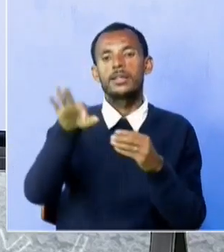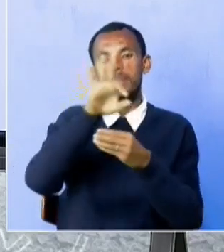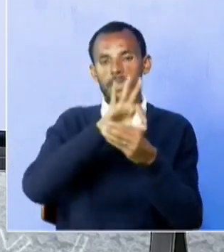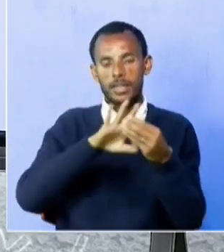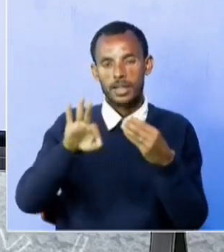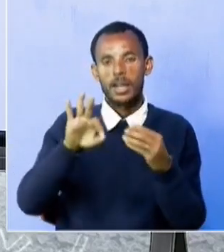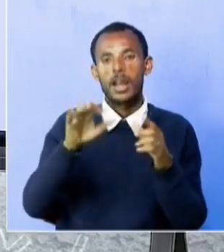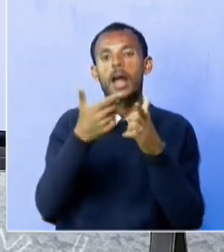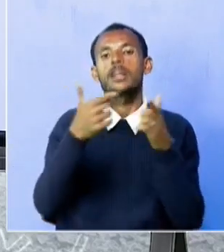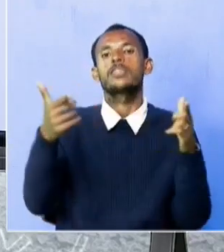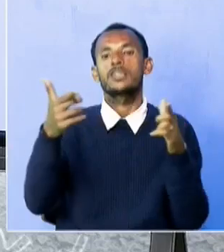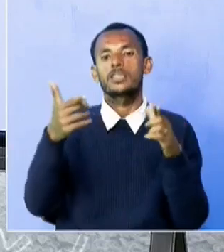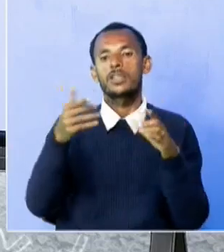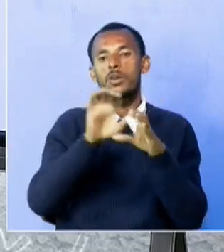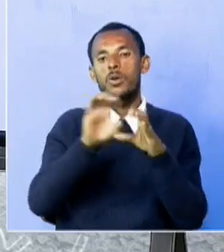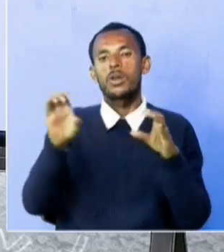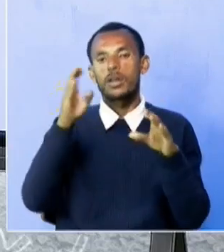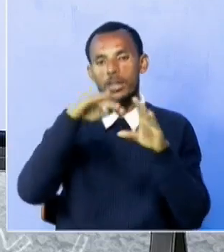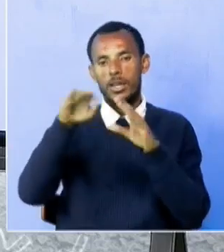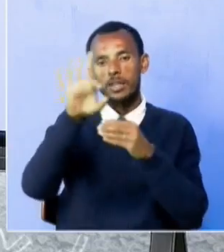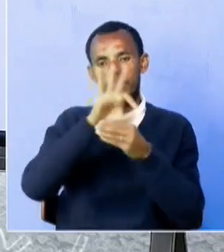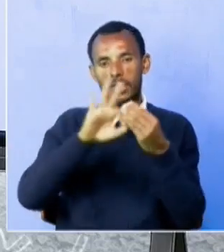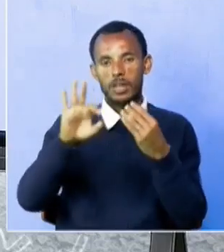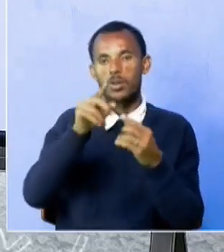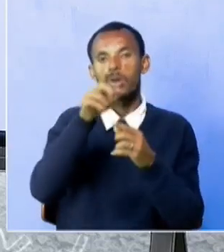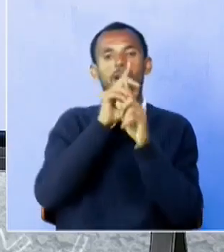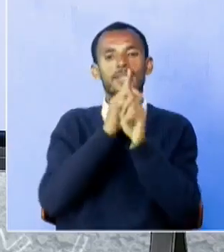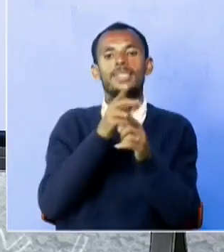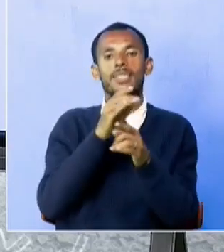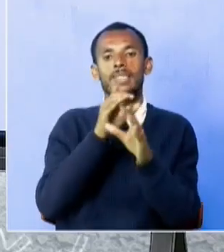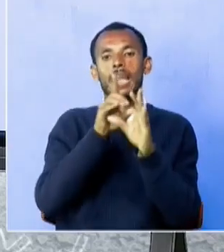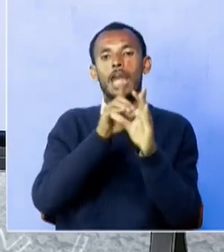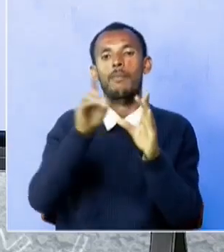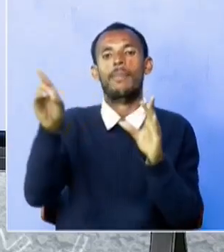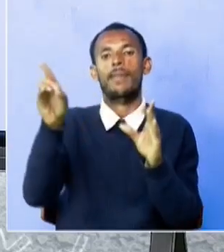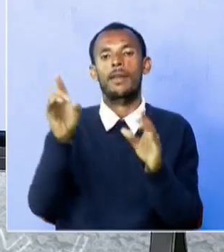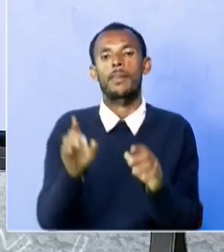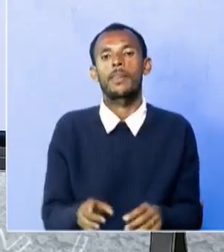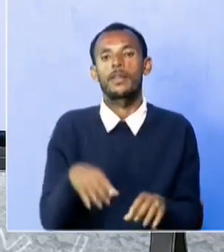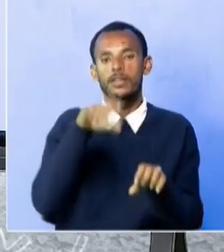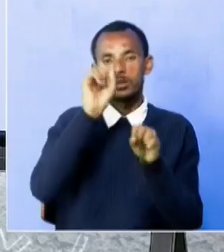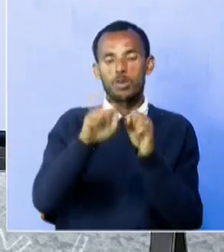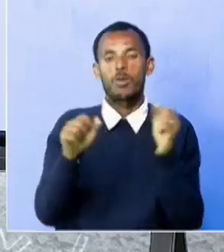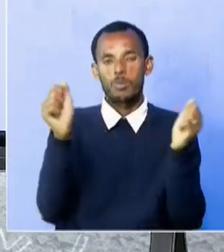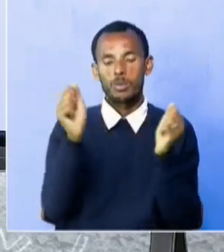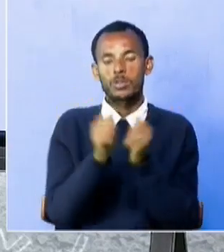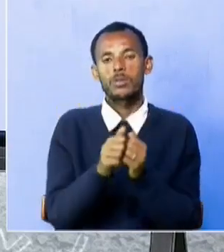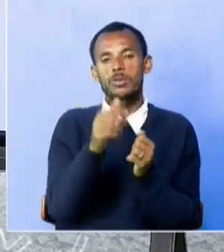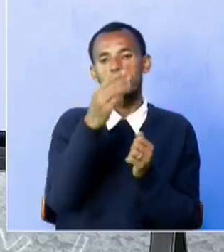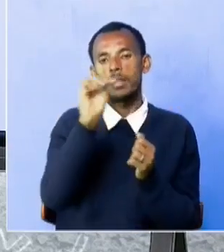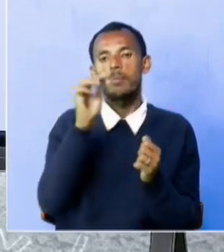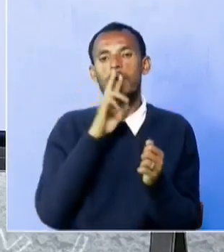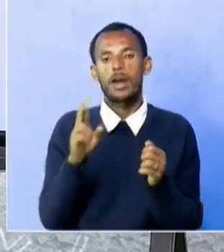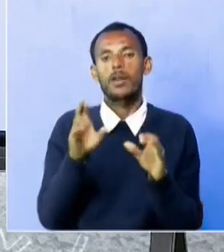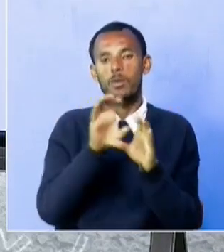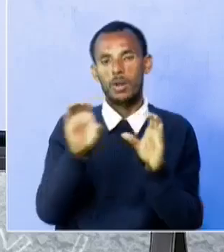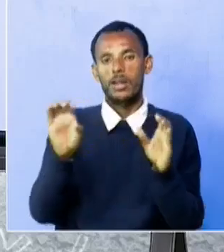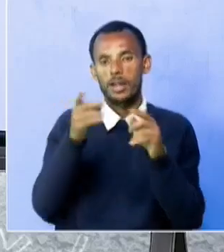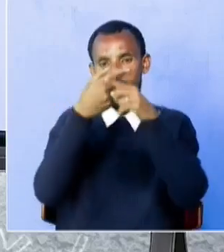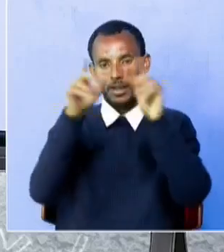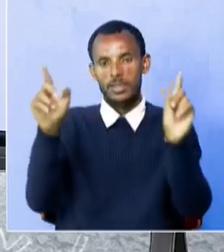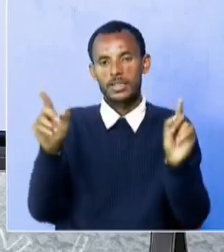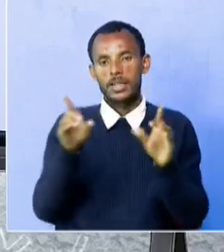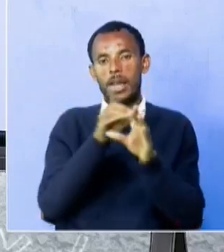the largest chord in a circle, your answer should be diameter. Okay, so both of them are a chord. Their difference is